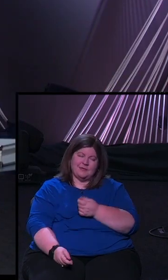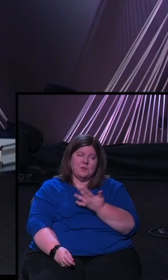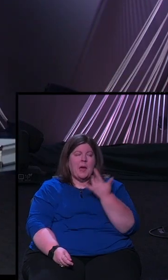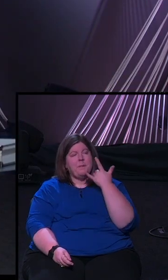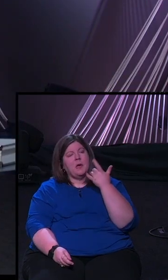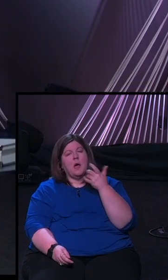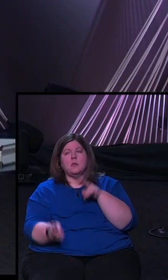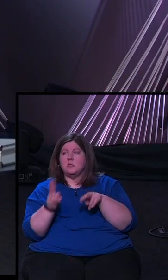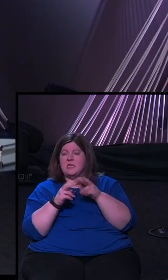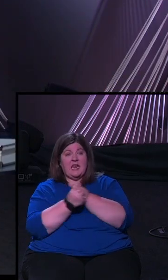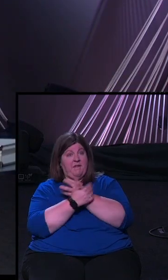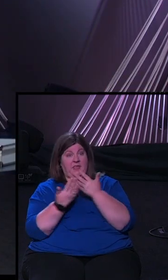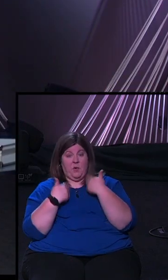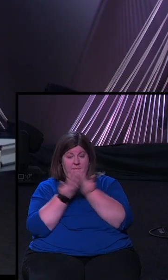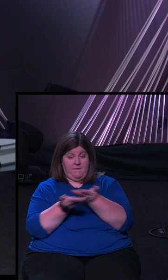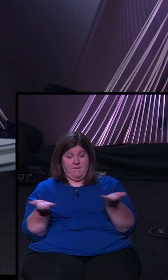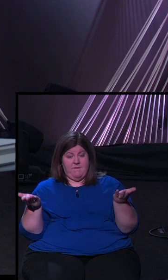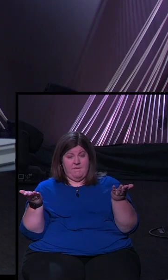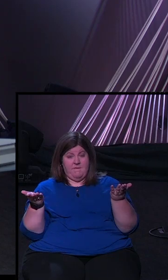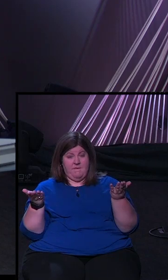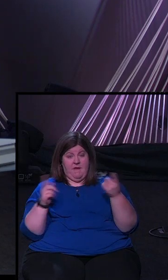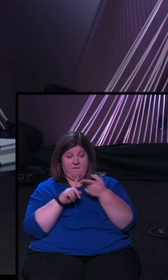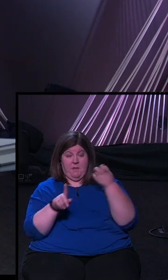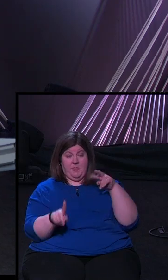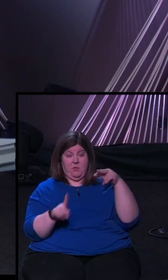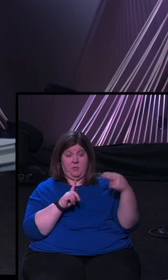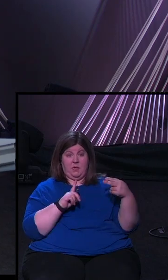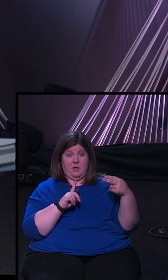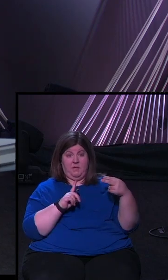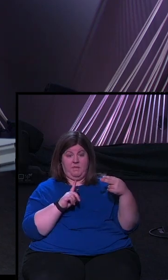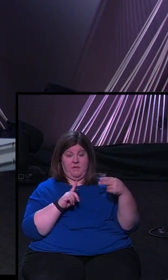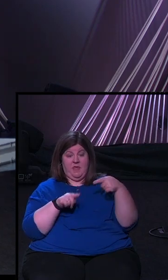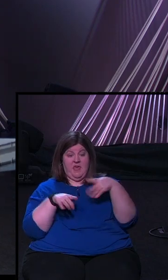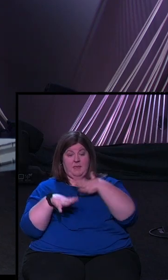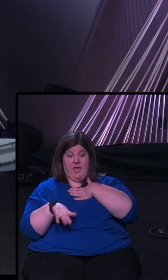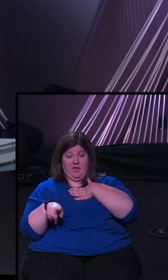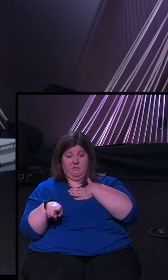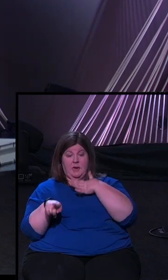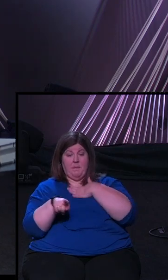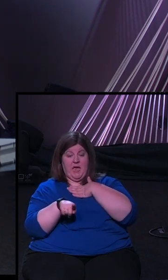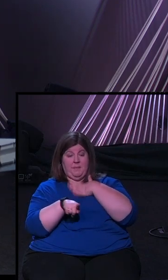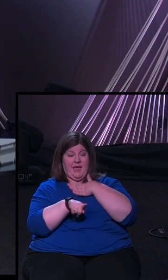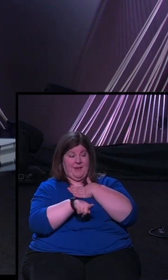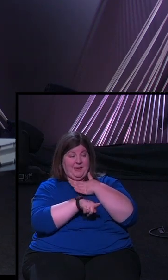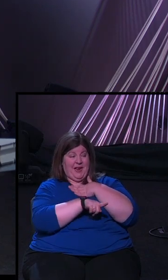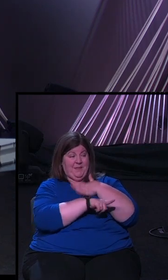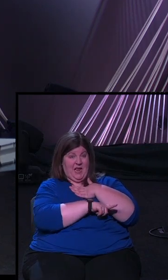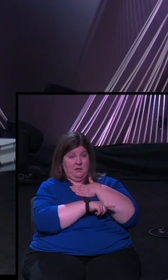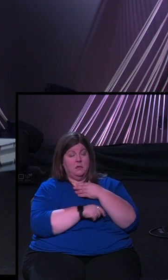at everything you have through the lens of this is mine. So if